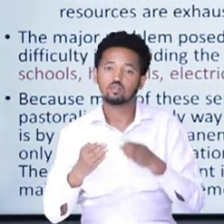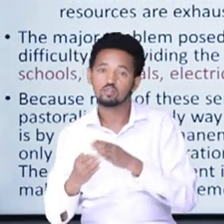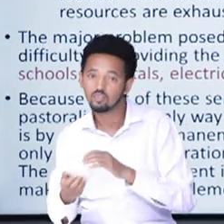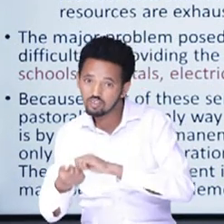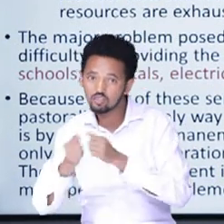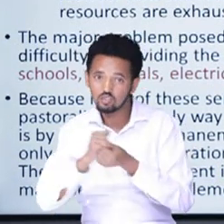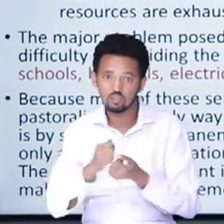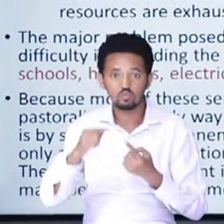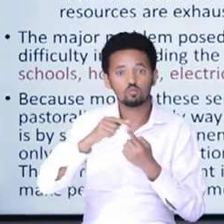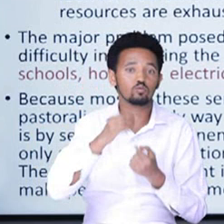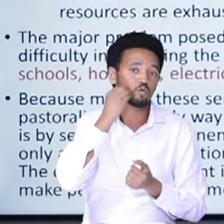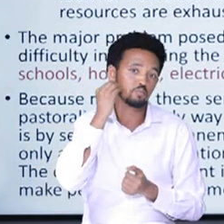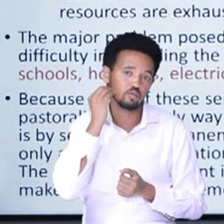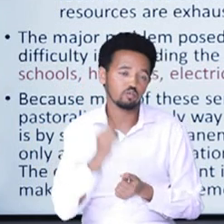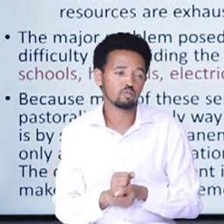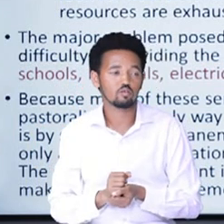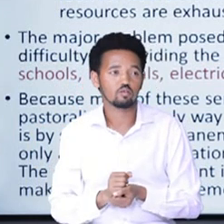homes.